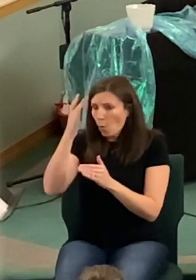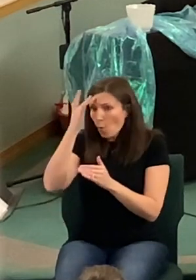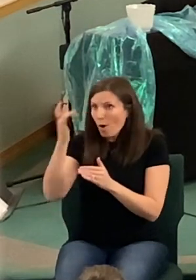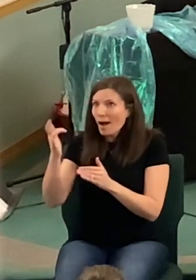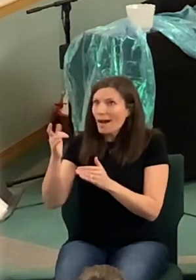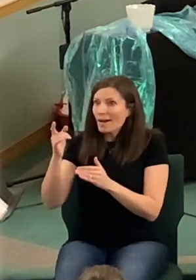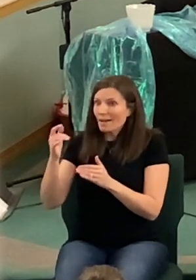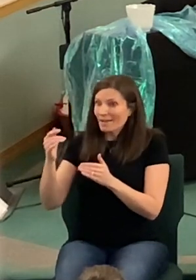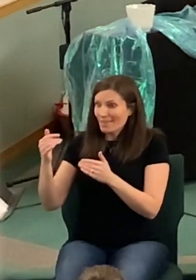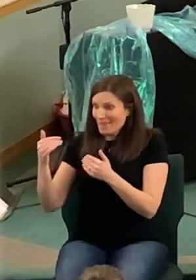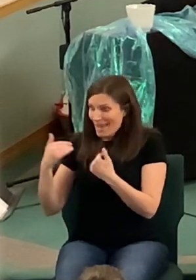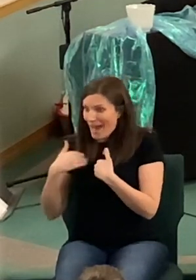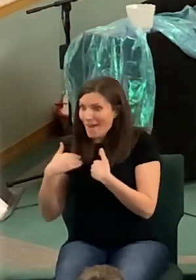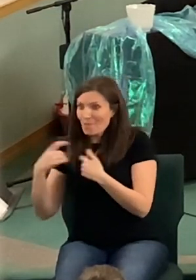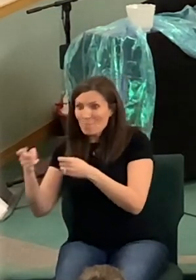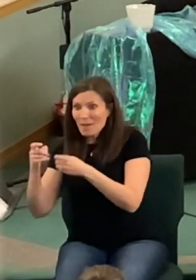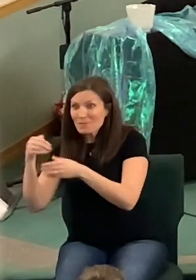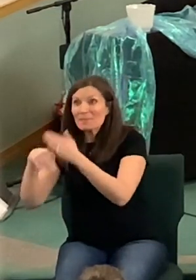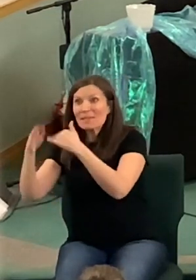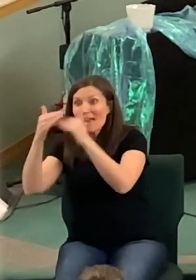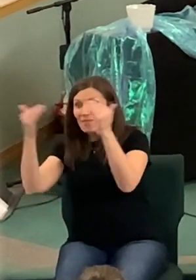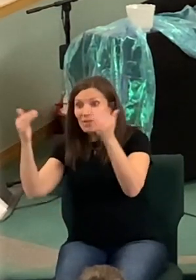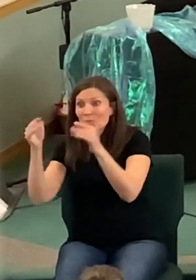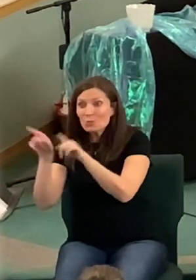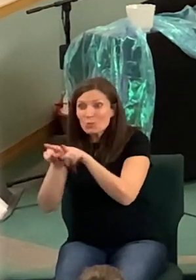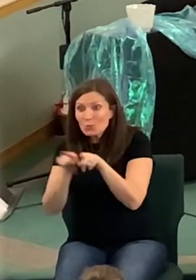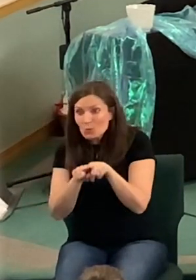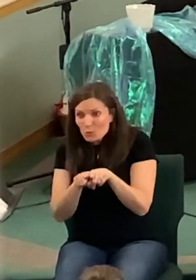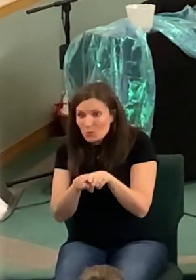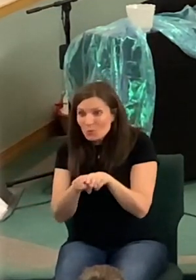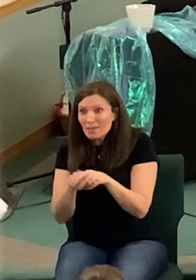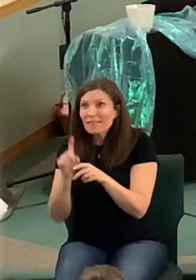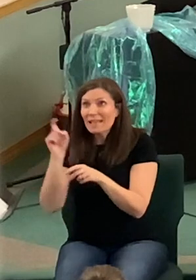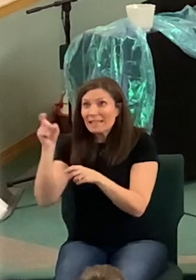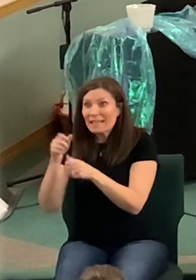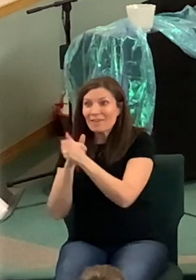they are supposed to be obeying as well.